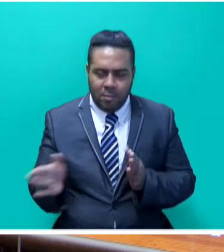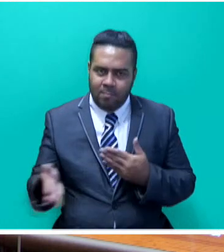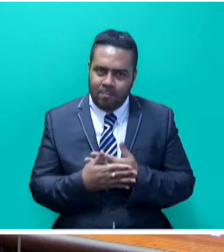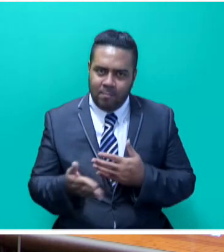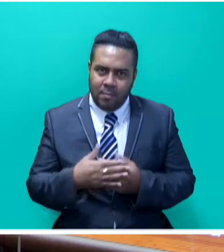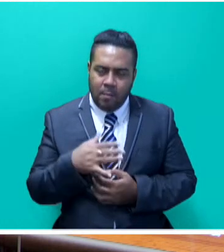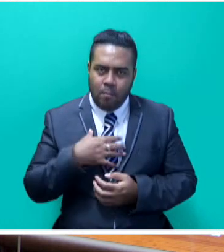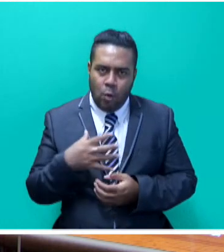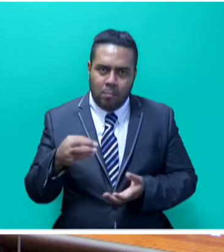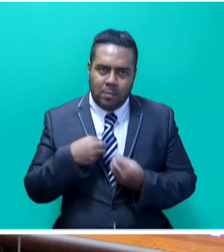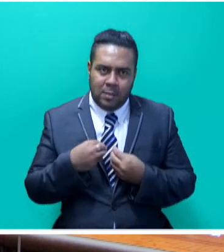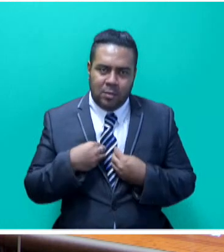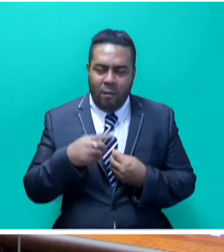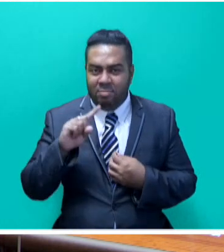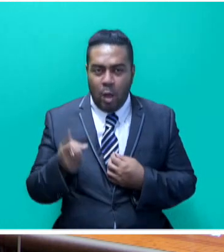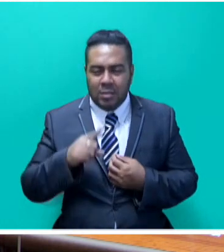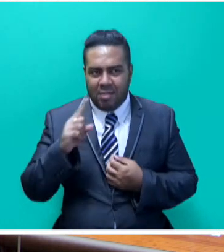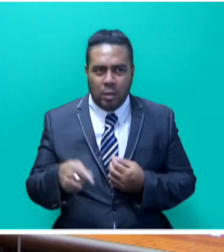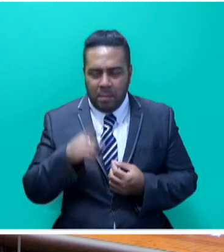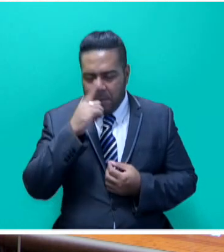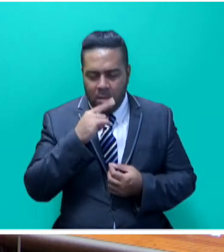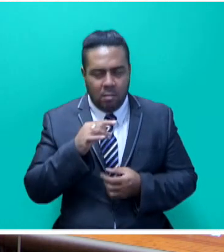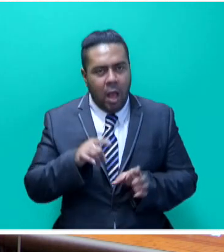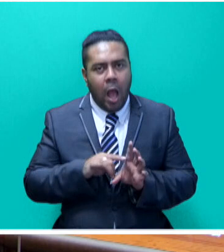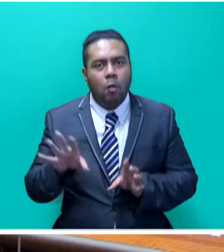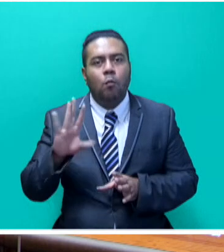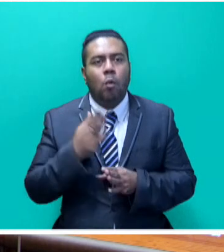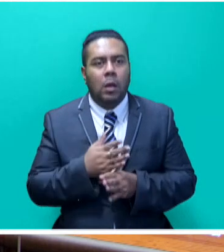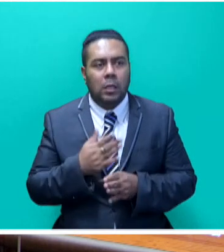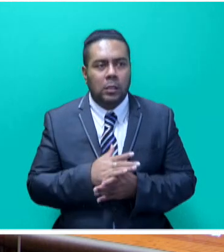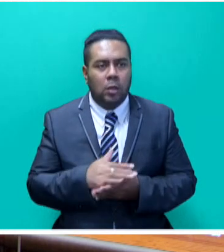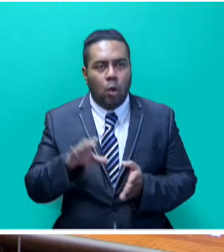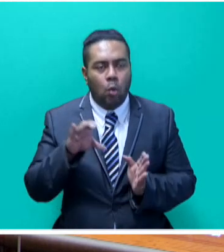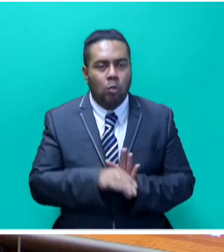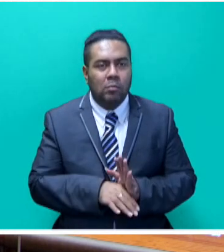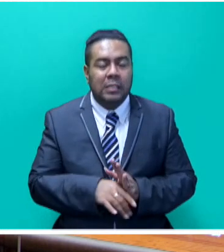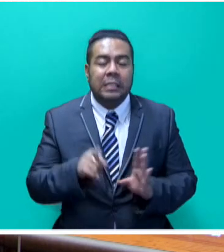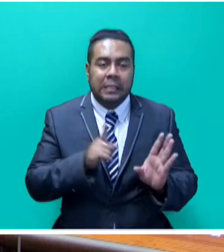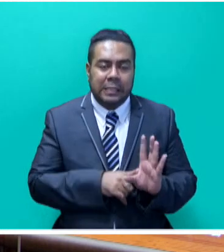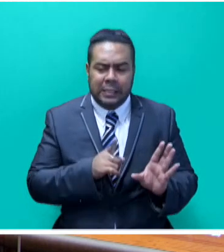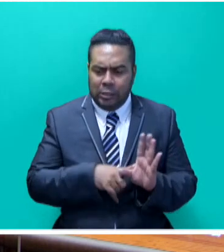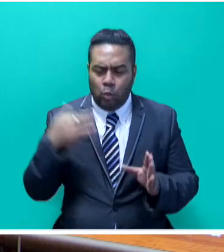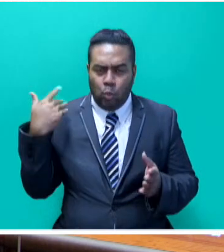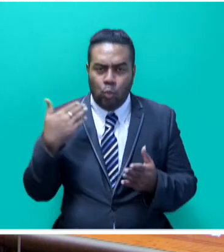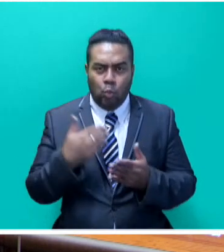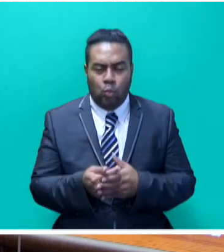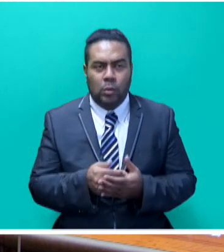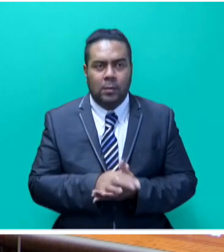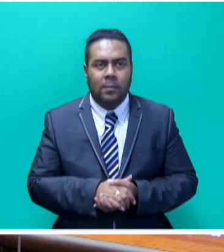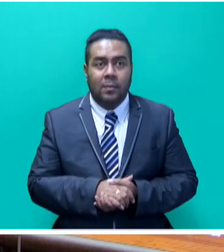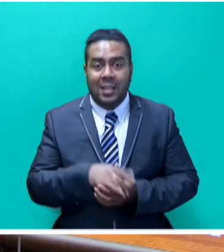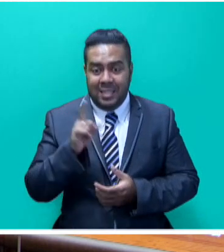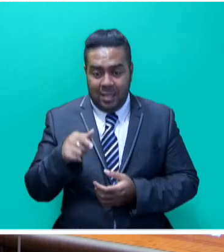doing that, we're putting thousands of Fijians out of work, costing families years of hard-earned income. Is that